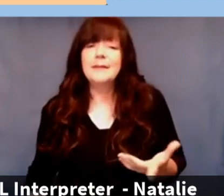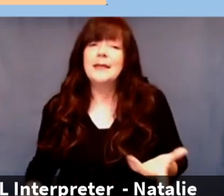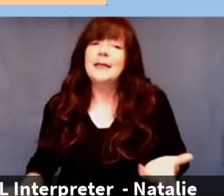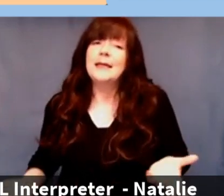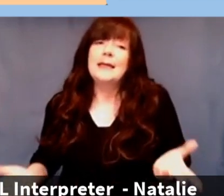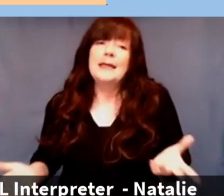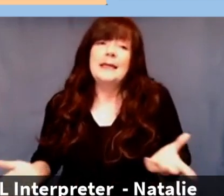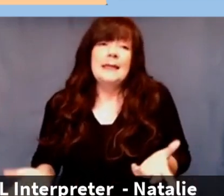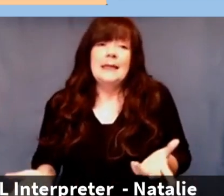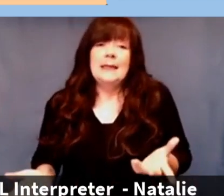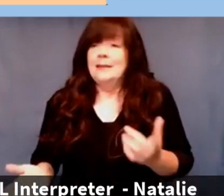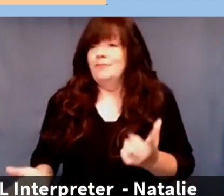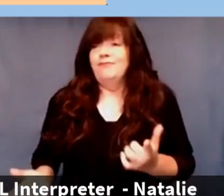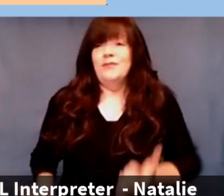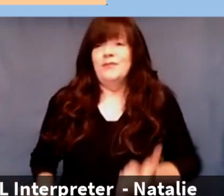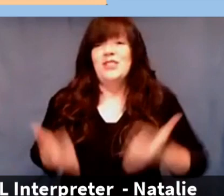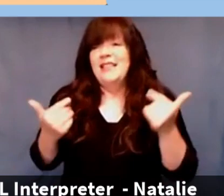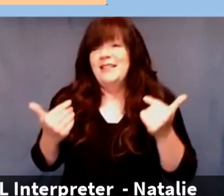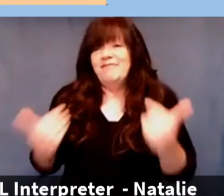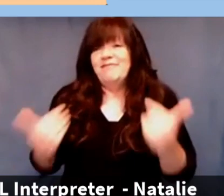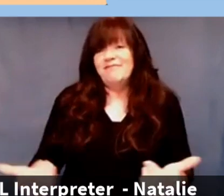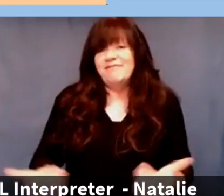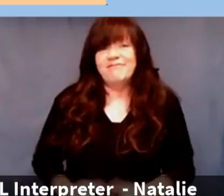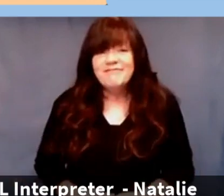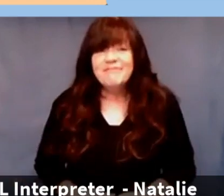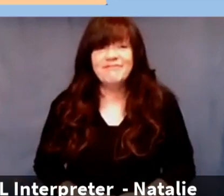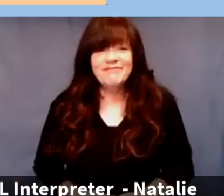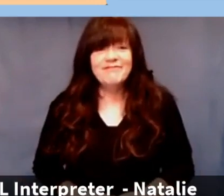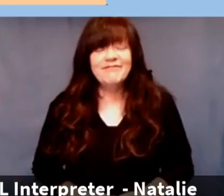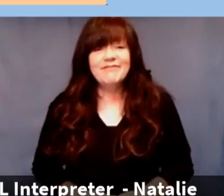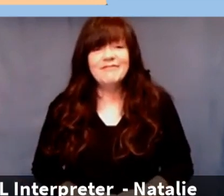She's just gonna live her life, man.